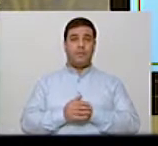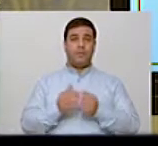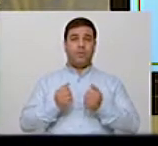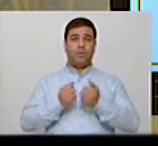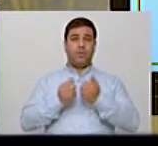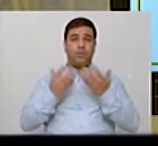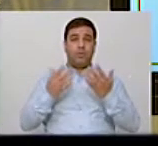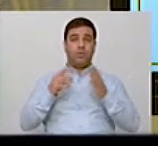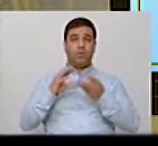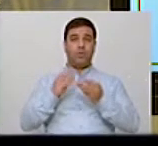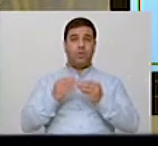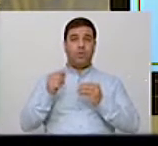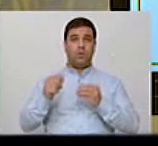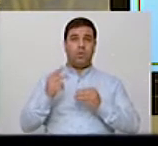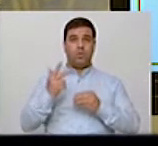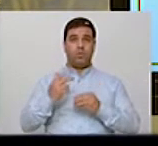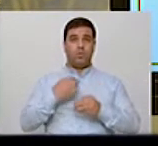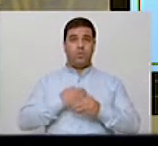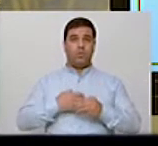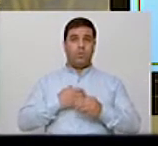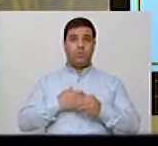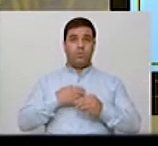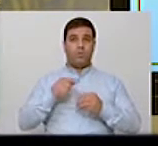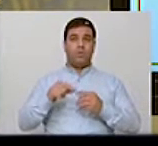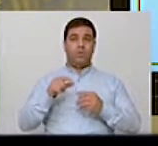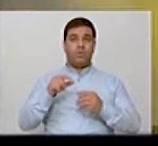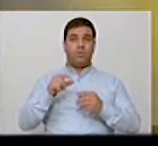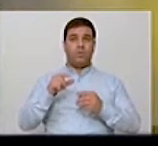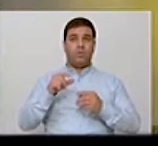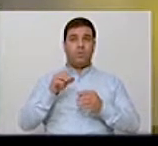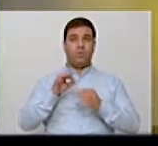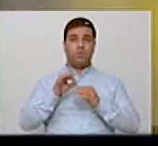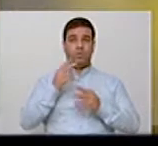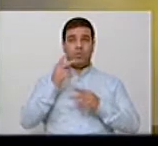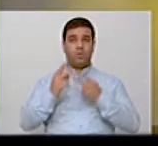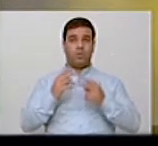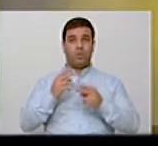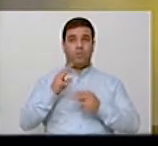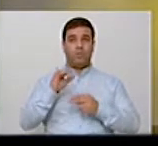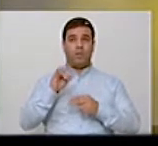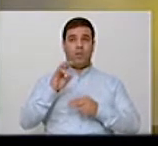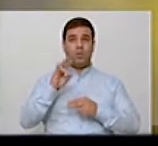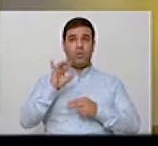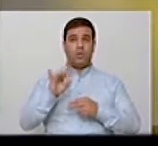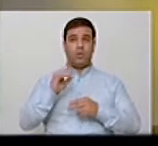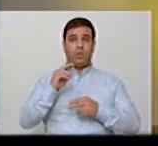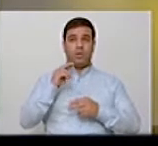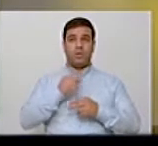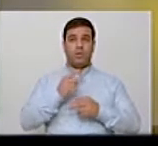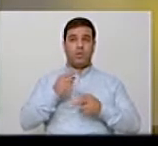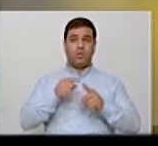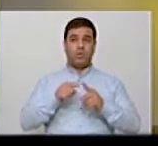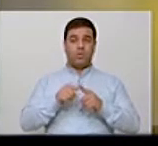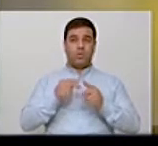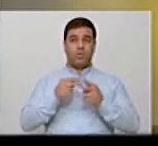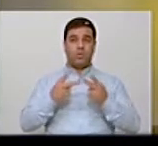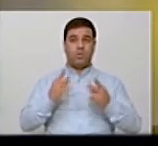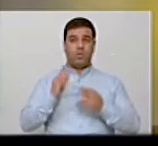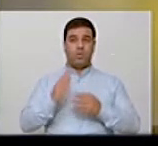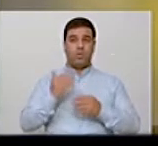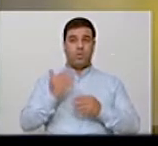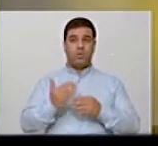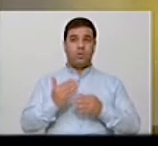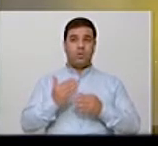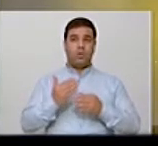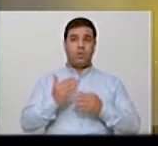Yorug'lik bosqichida 3 muhim jarayon kuzatiladi. Ya'ni molekulyar kislorodning hosil bo'lishi,